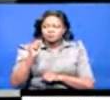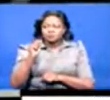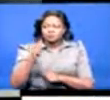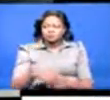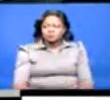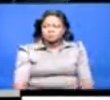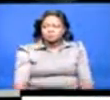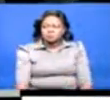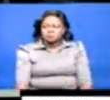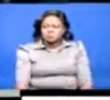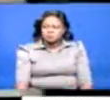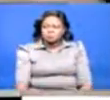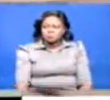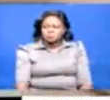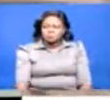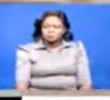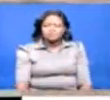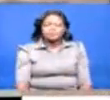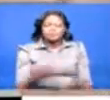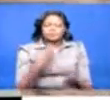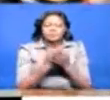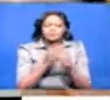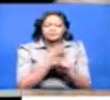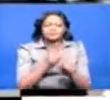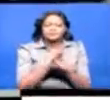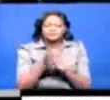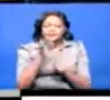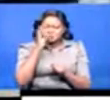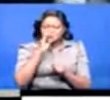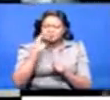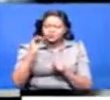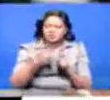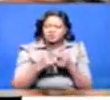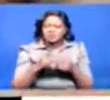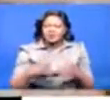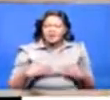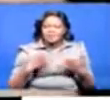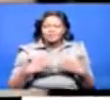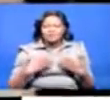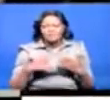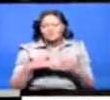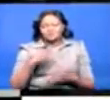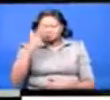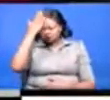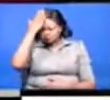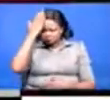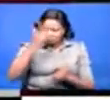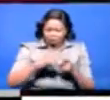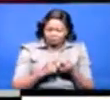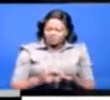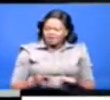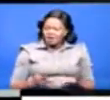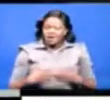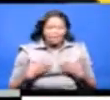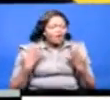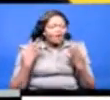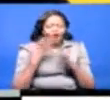thank you so much, Nyeri County. I am so humbled. I am overwhelmed. I don't know